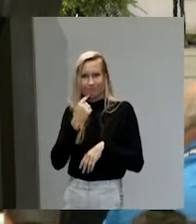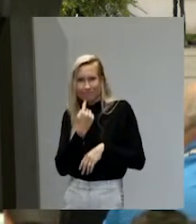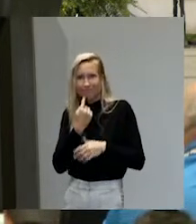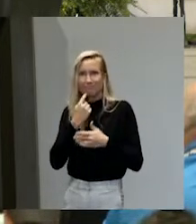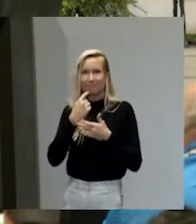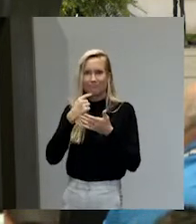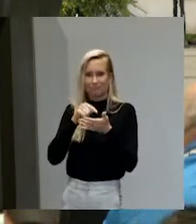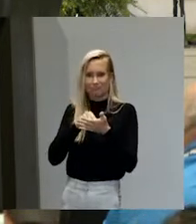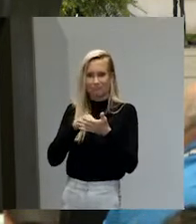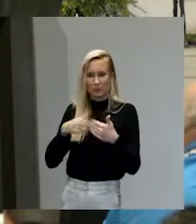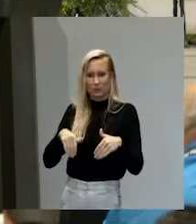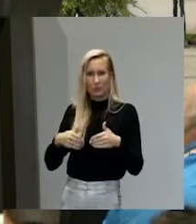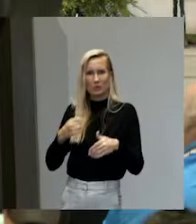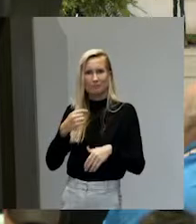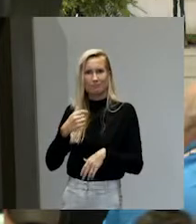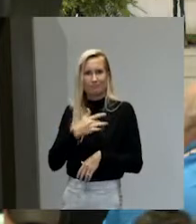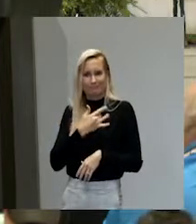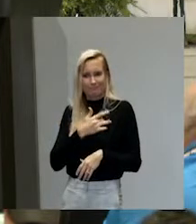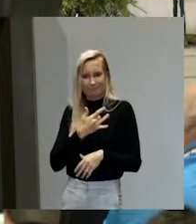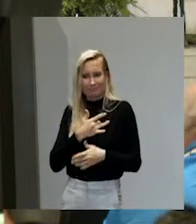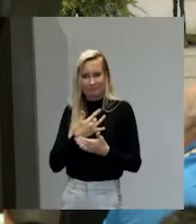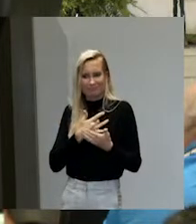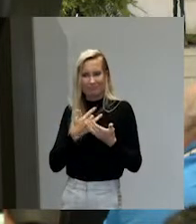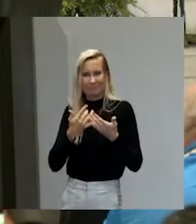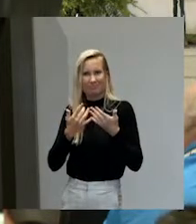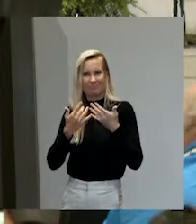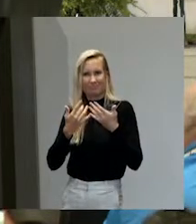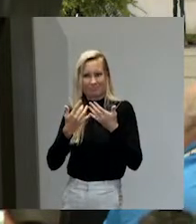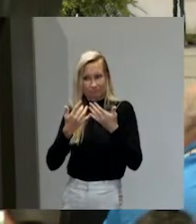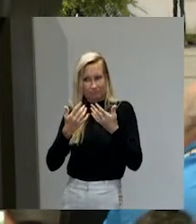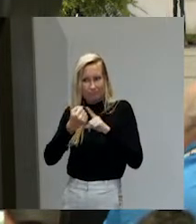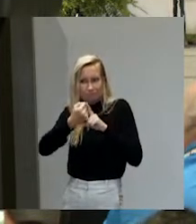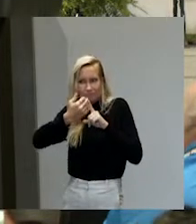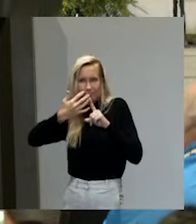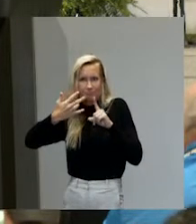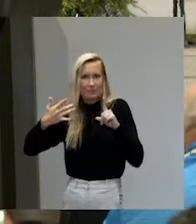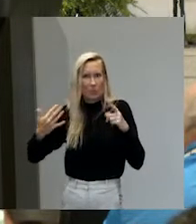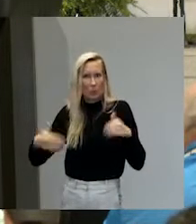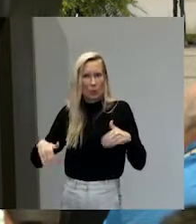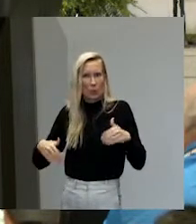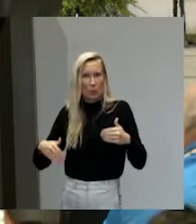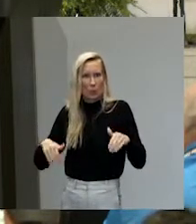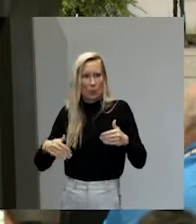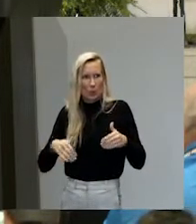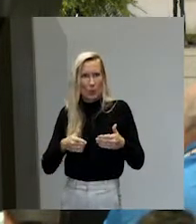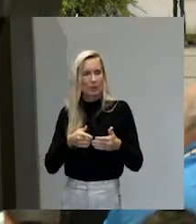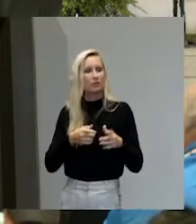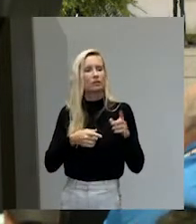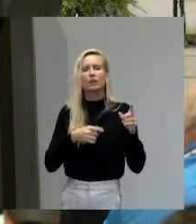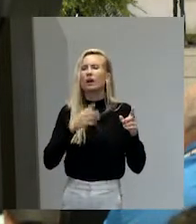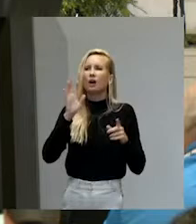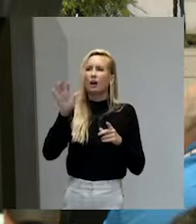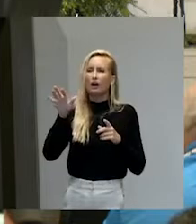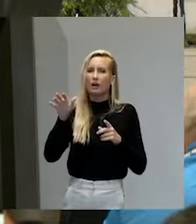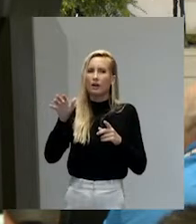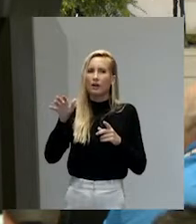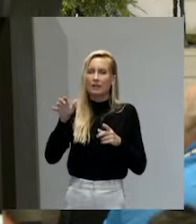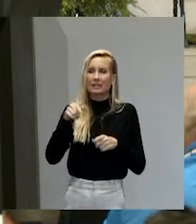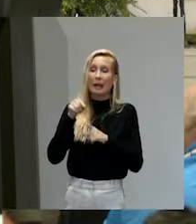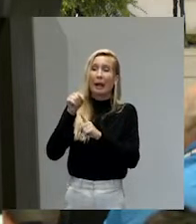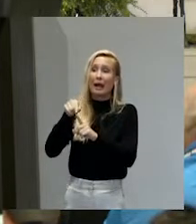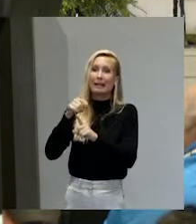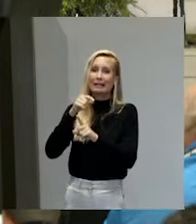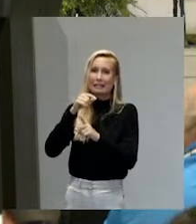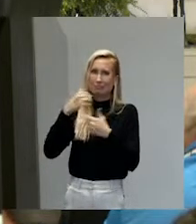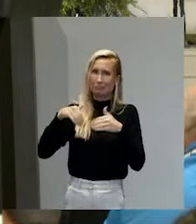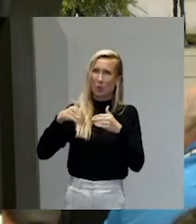script before getting the show. You see the whole thing. Yeah. That's the one thing. I'm not. It's not Marvel. I'm not in the